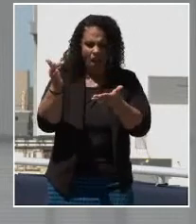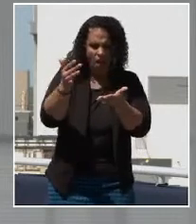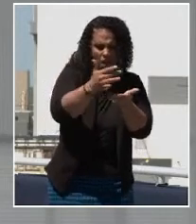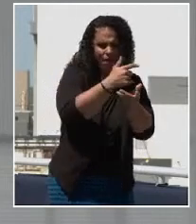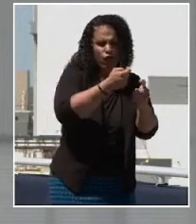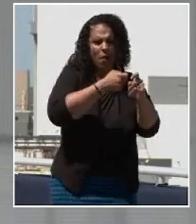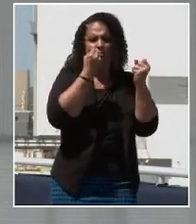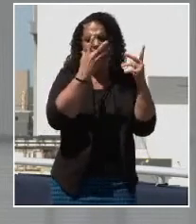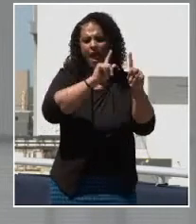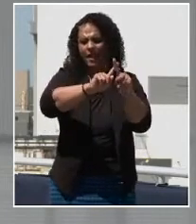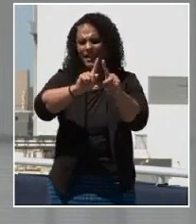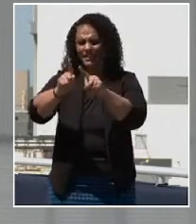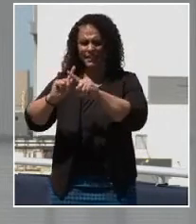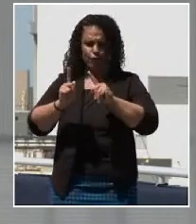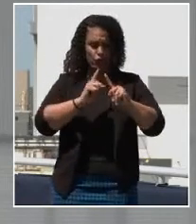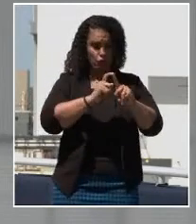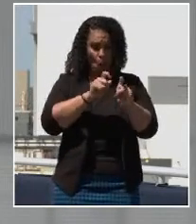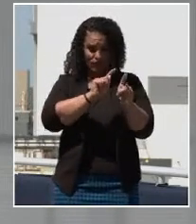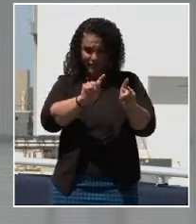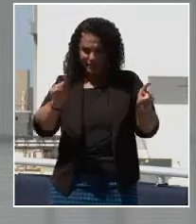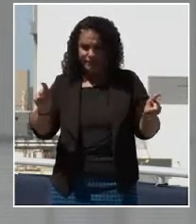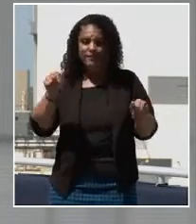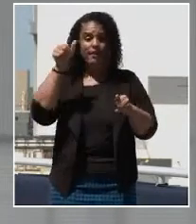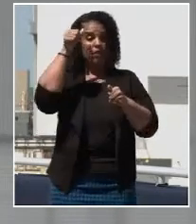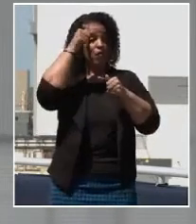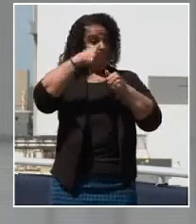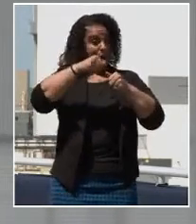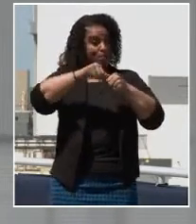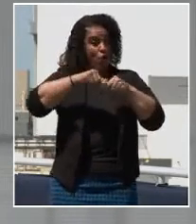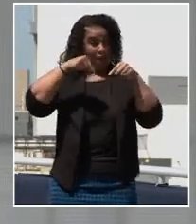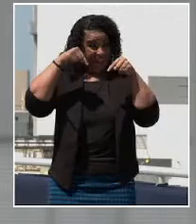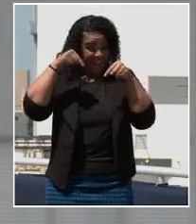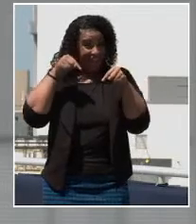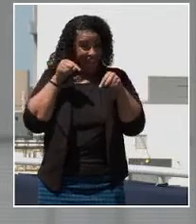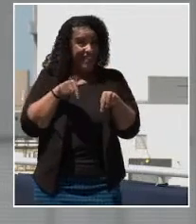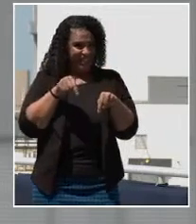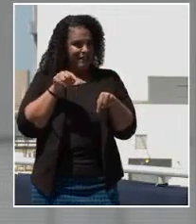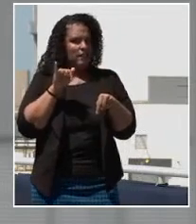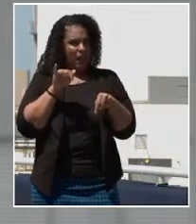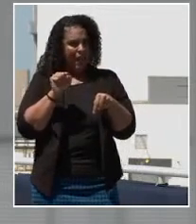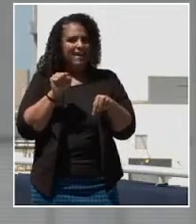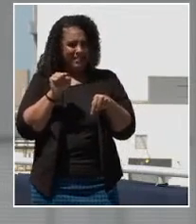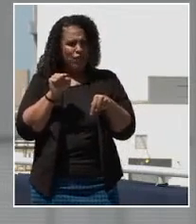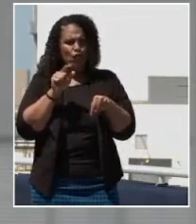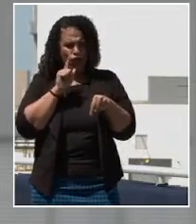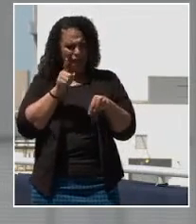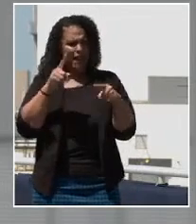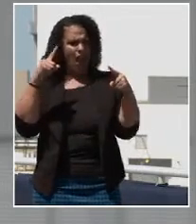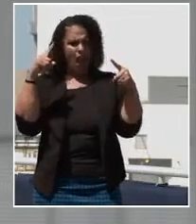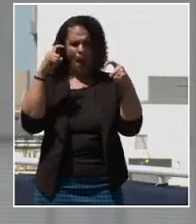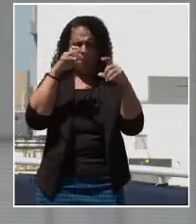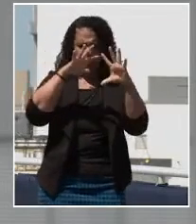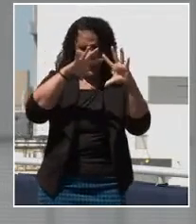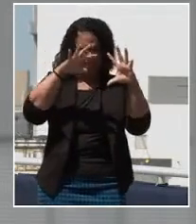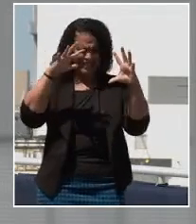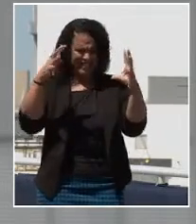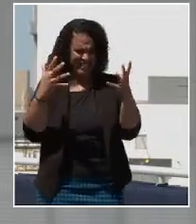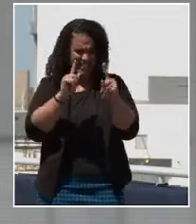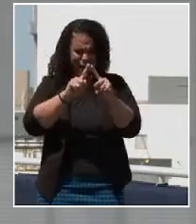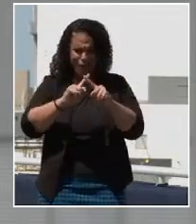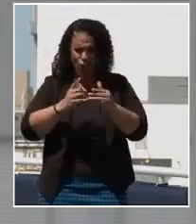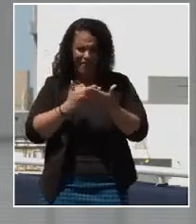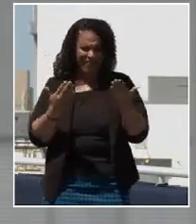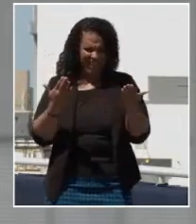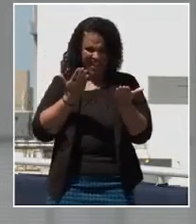of sources and remember this is a whole complex of assets that are